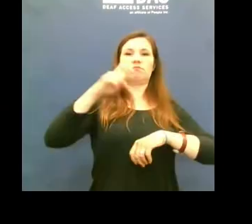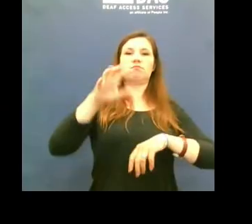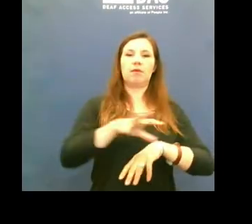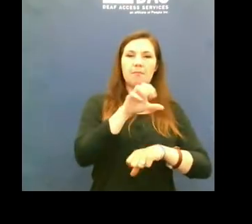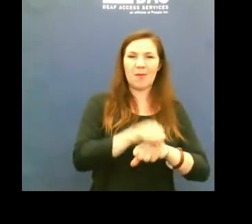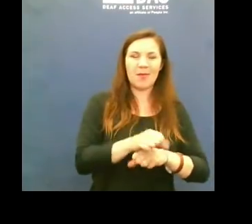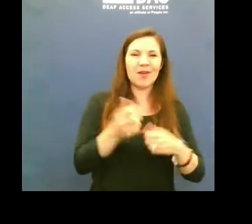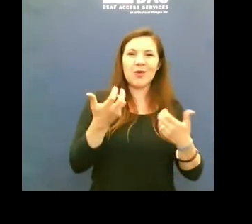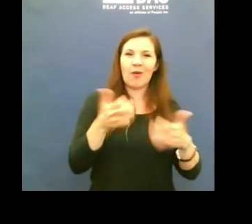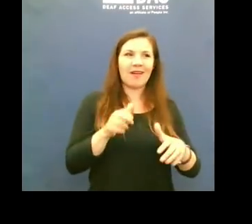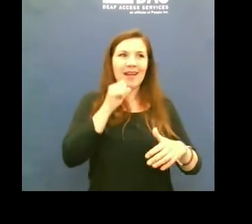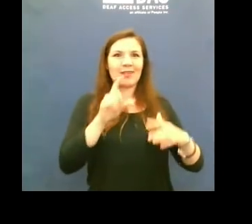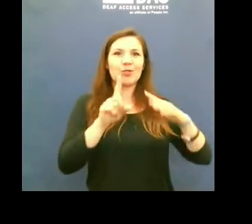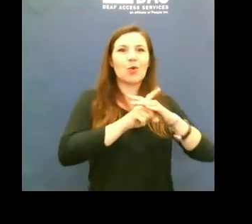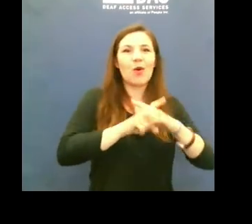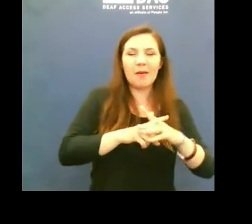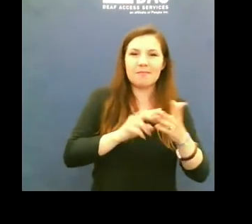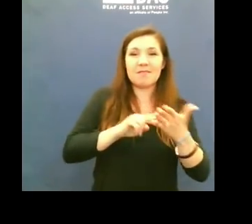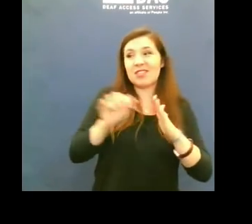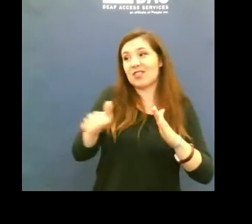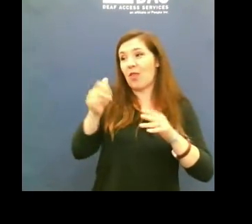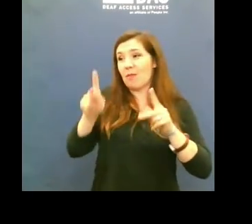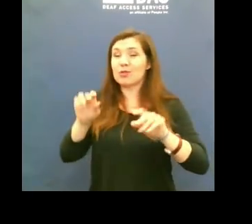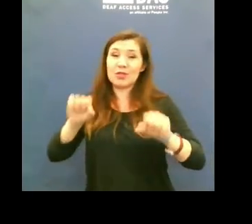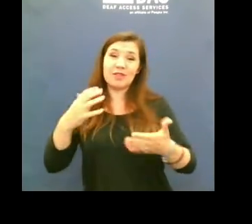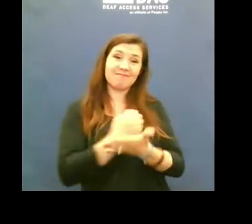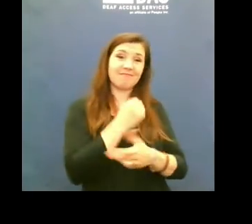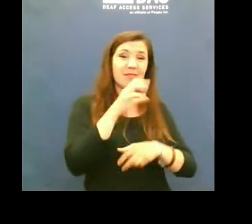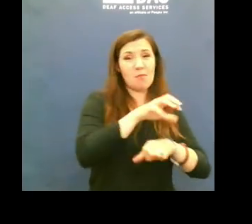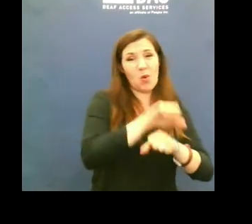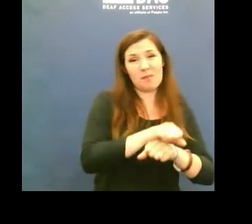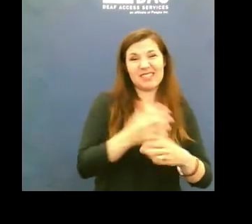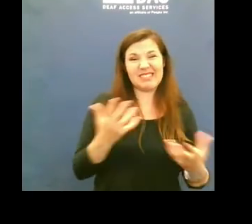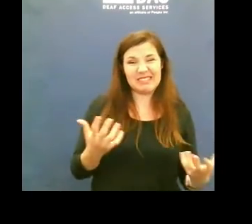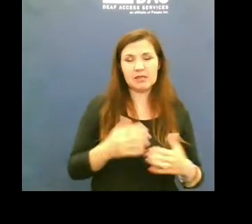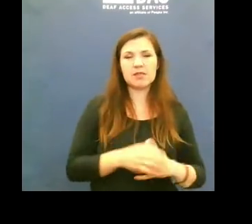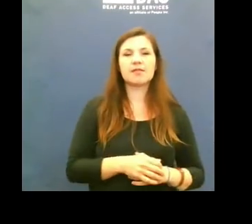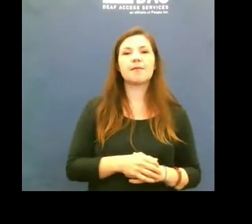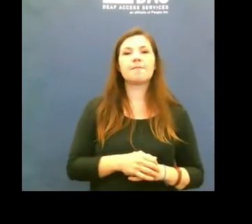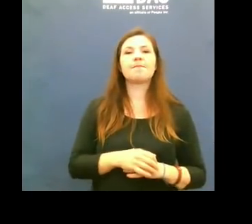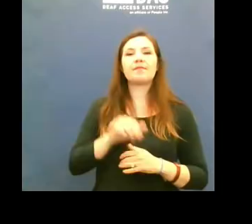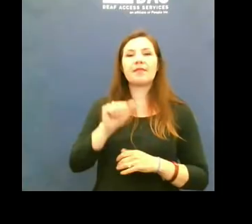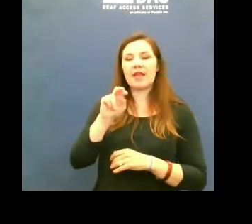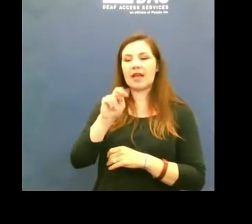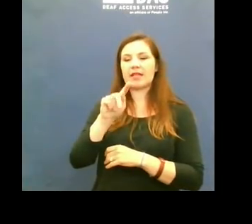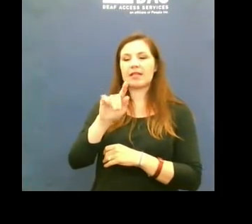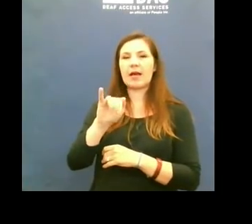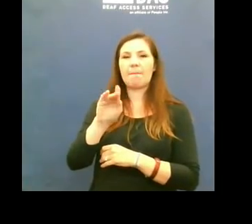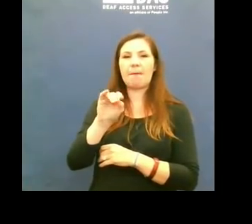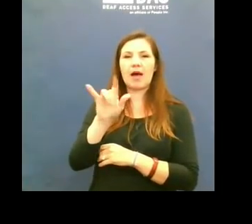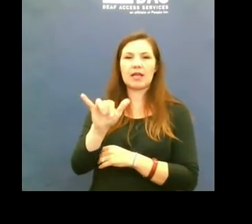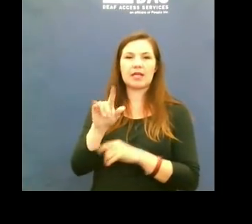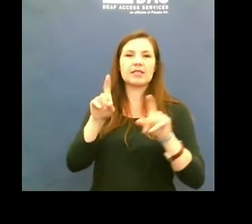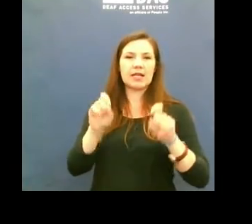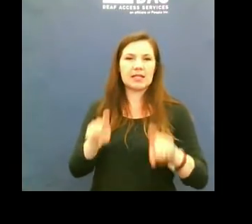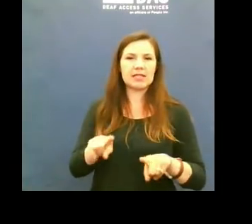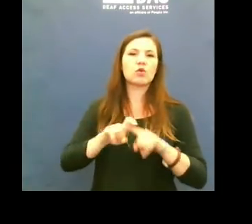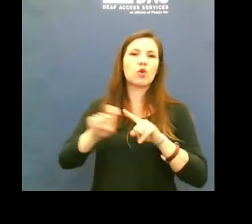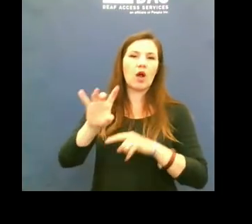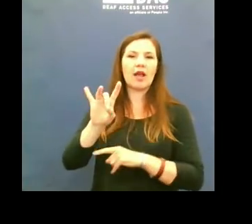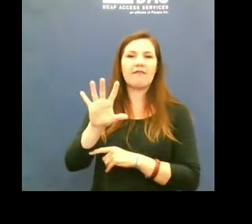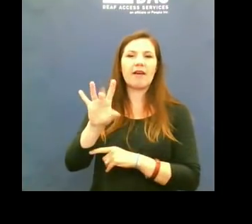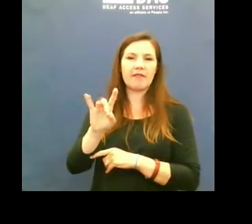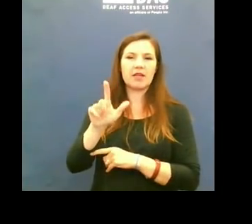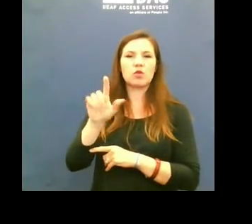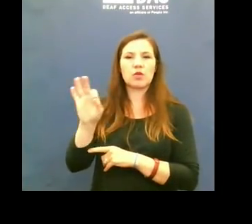taking an appointment away from someone else. Antibody testing, you can call 858-2929 to set up antibody testing. There